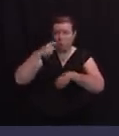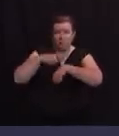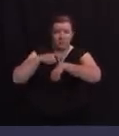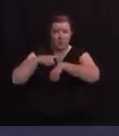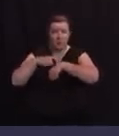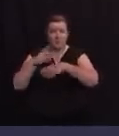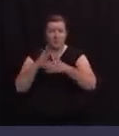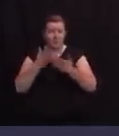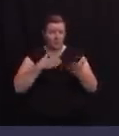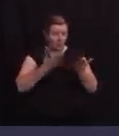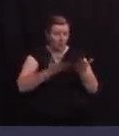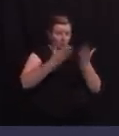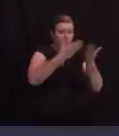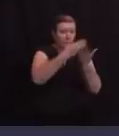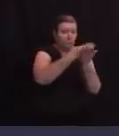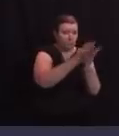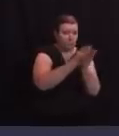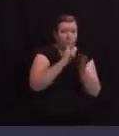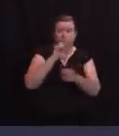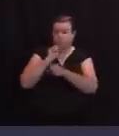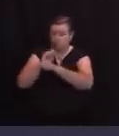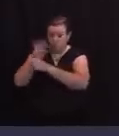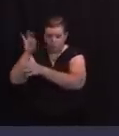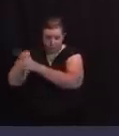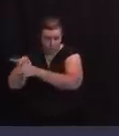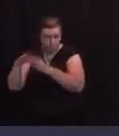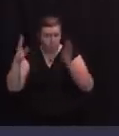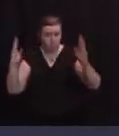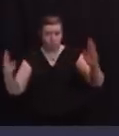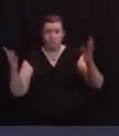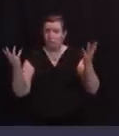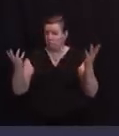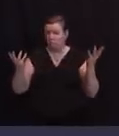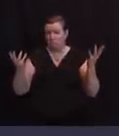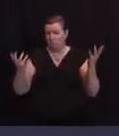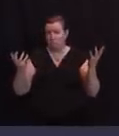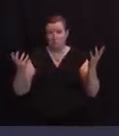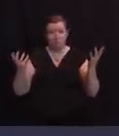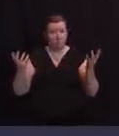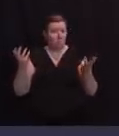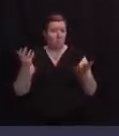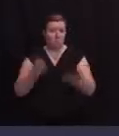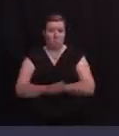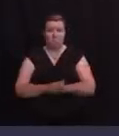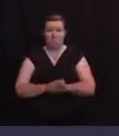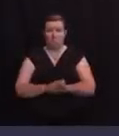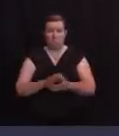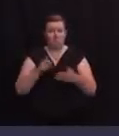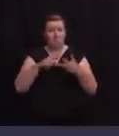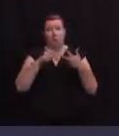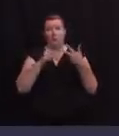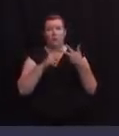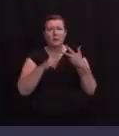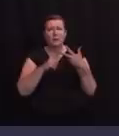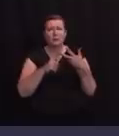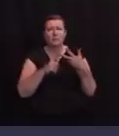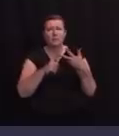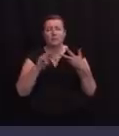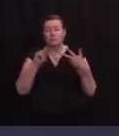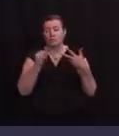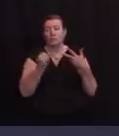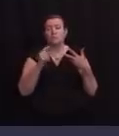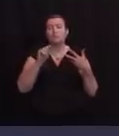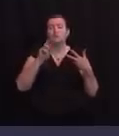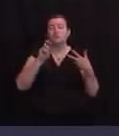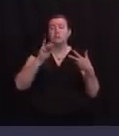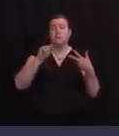that. Yeah, on NJ, was it NJ Transit? Was your I mean, I would say I